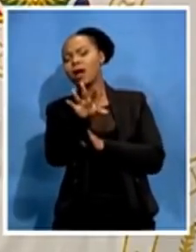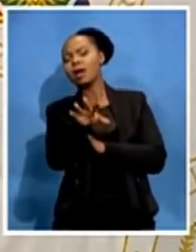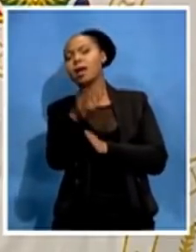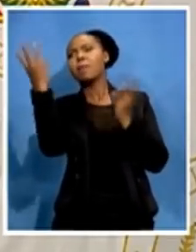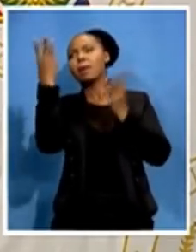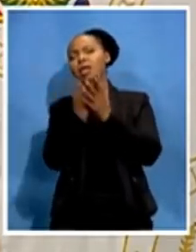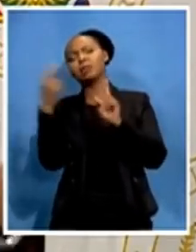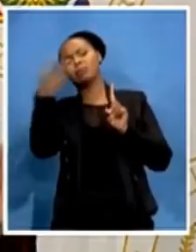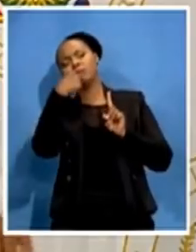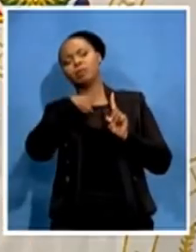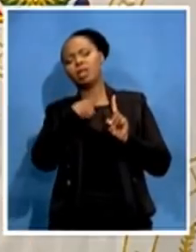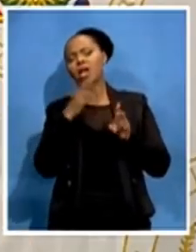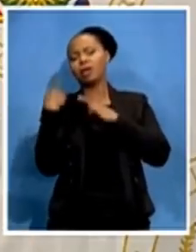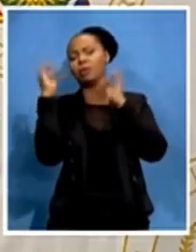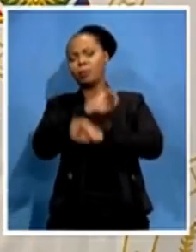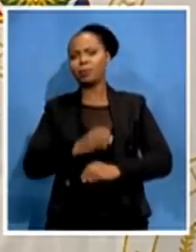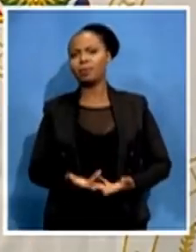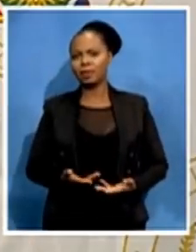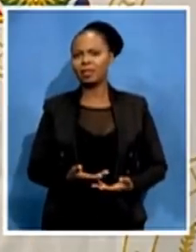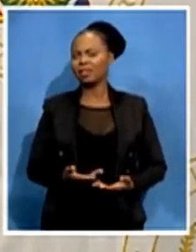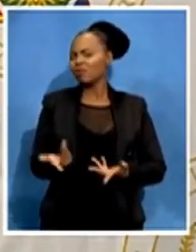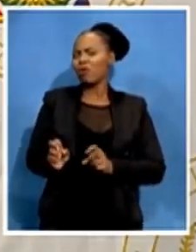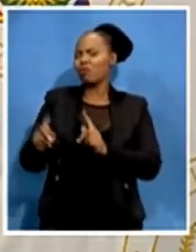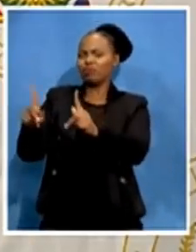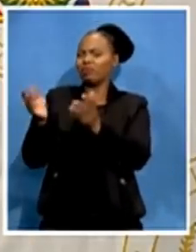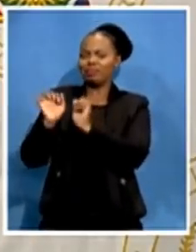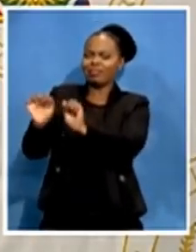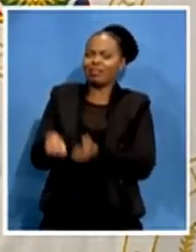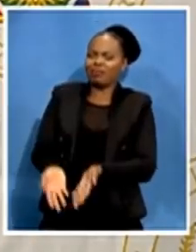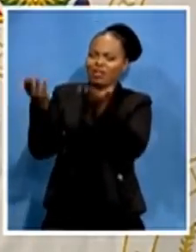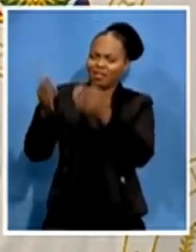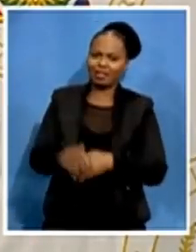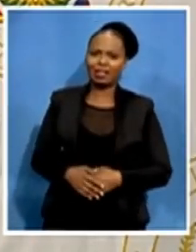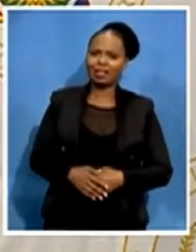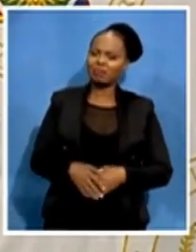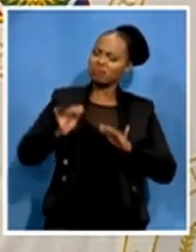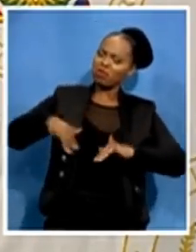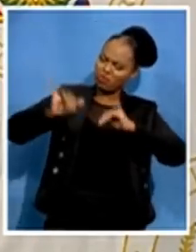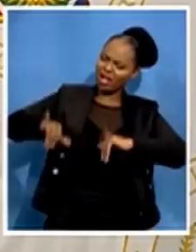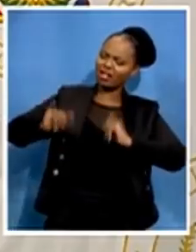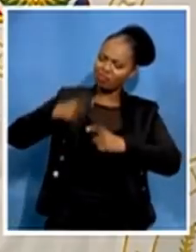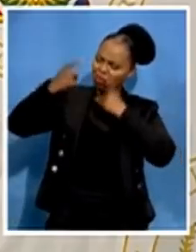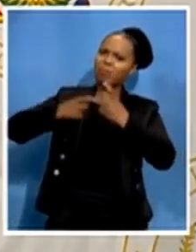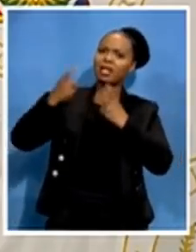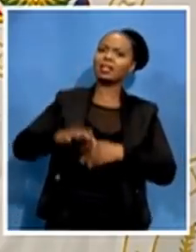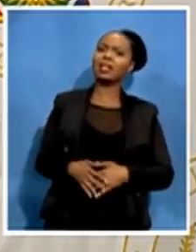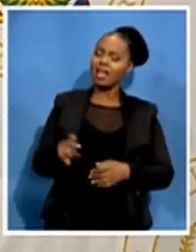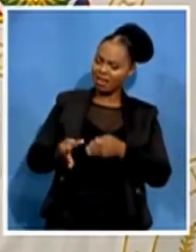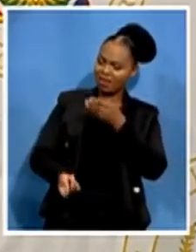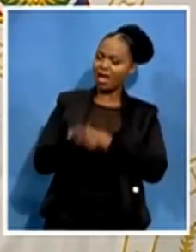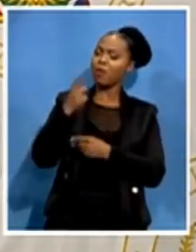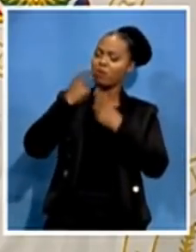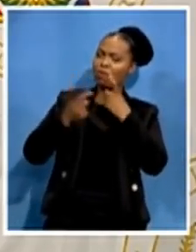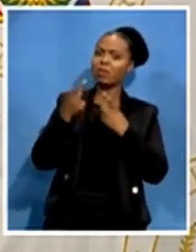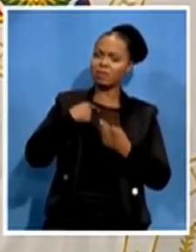take their chances. So I'll wait for the complaint to come, and I'll deal with it when it comes. Chief Justice, if I can just quote